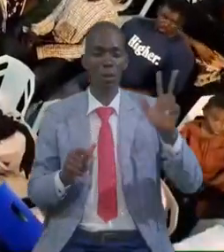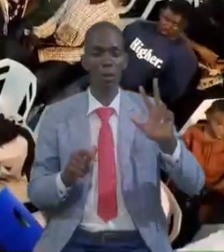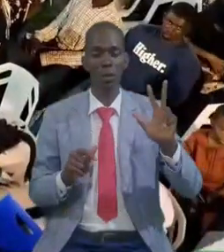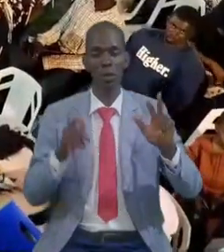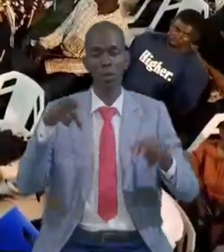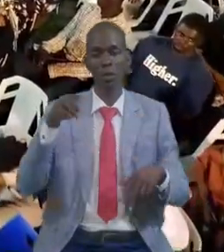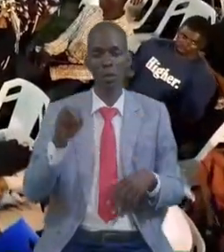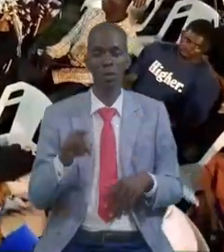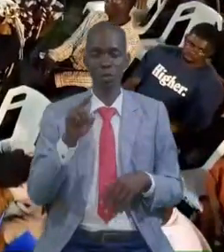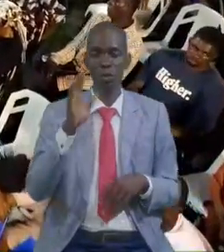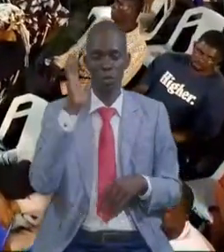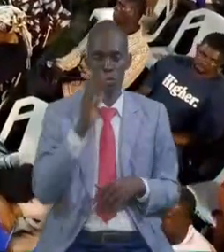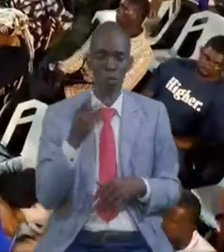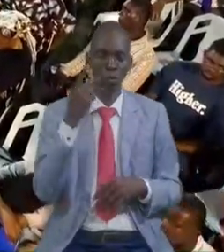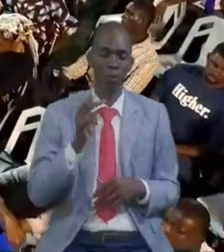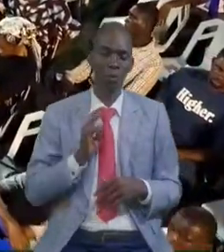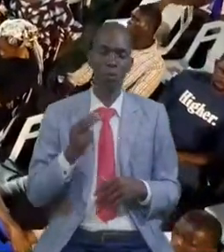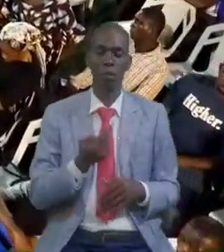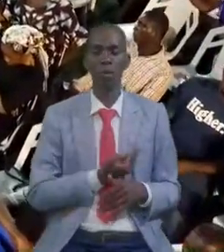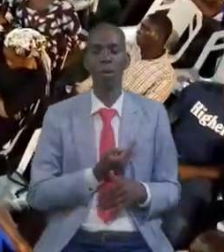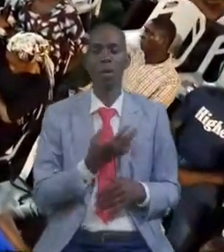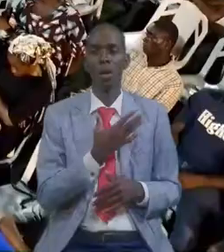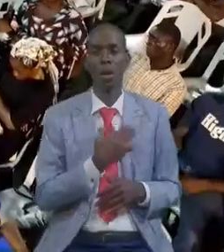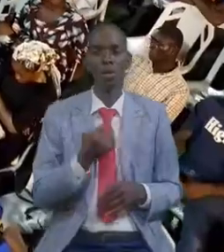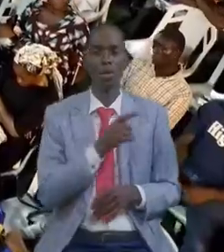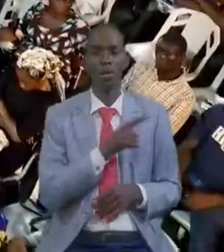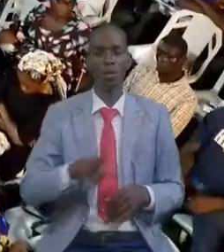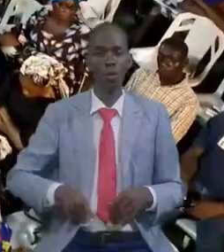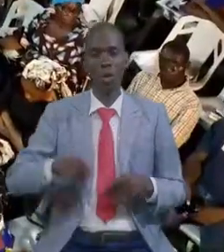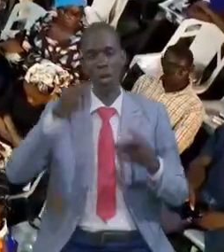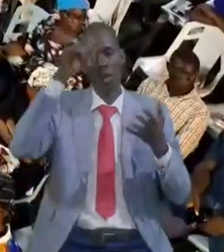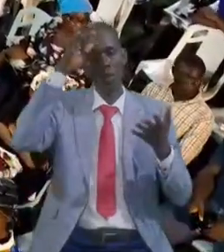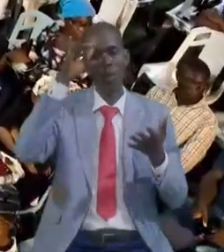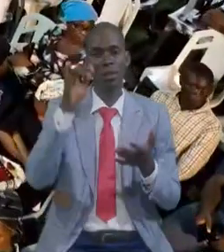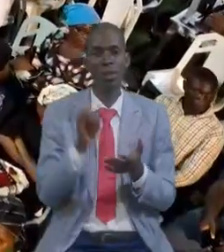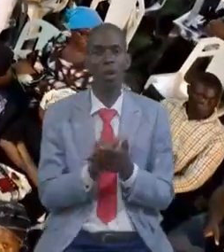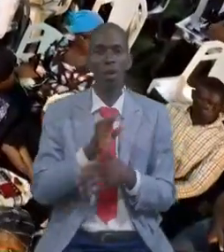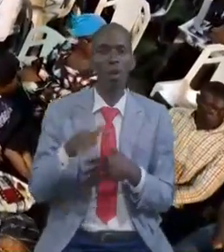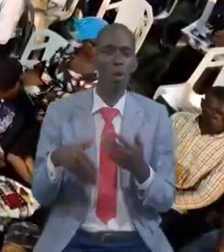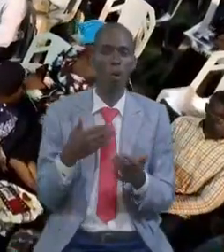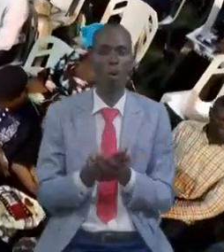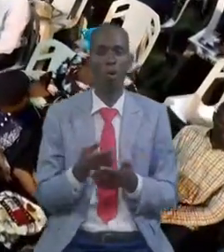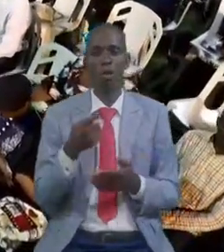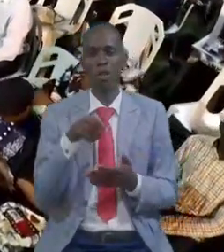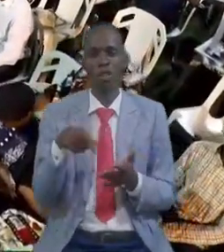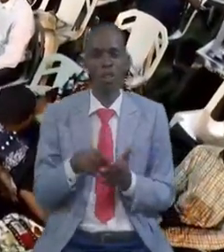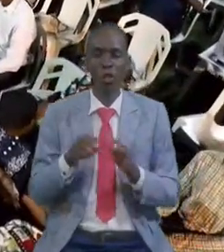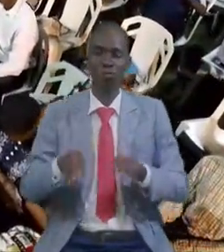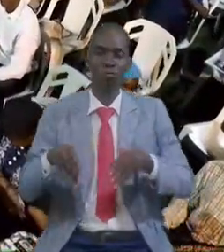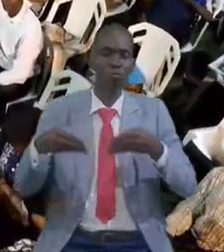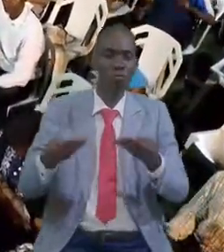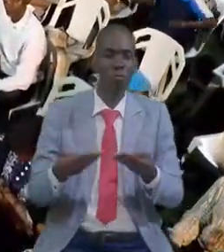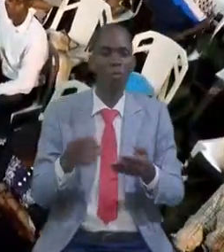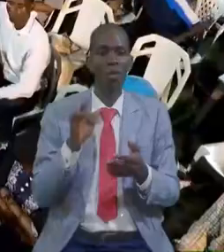us. So the Lord expects that all this we have made available, all this provision He has made available,